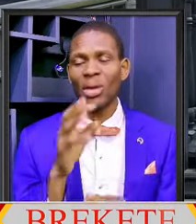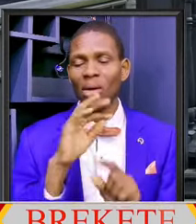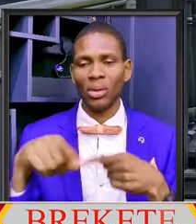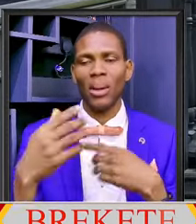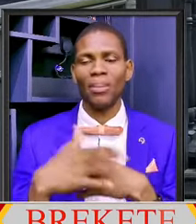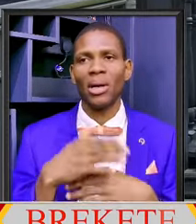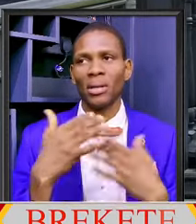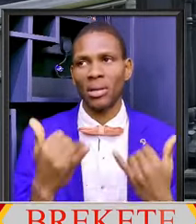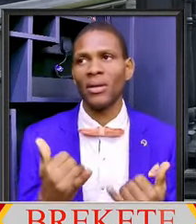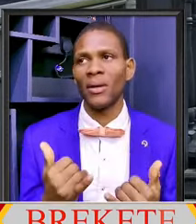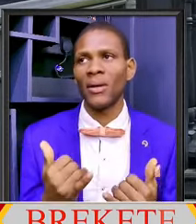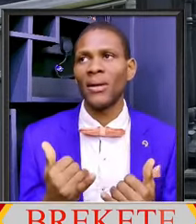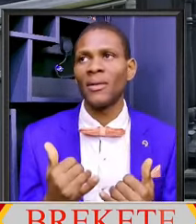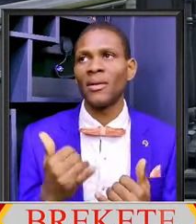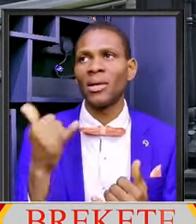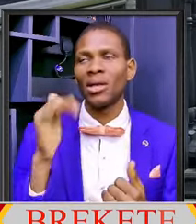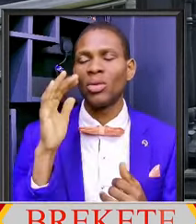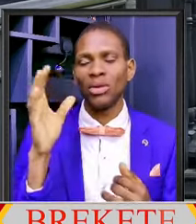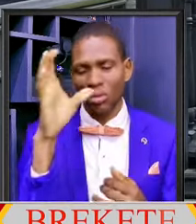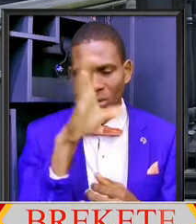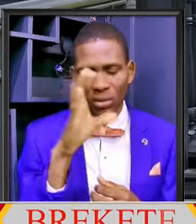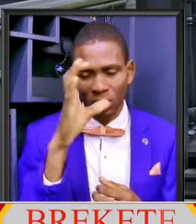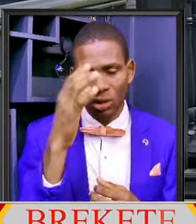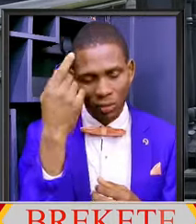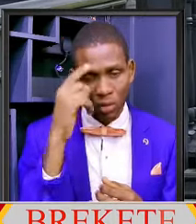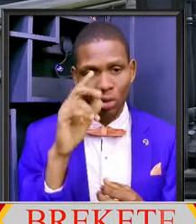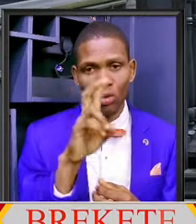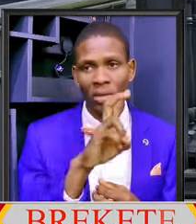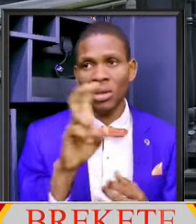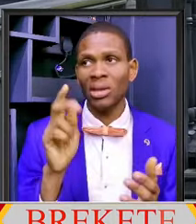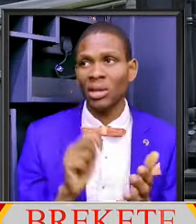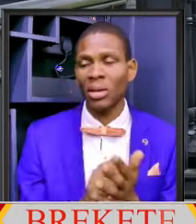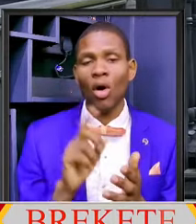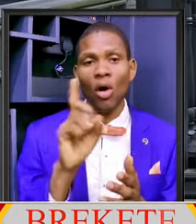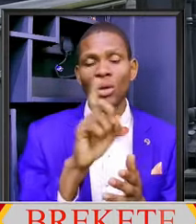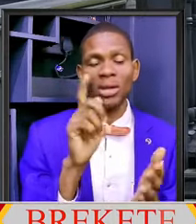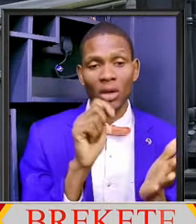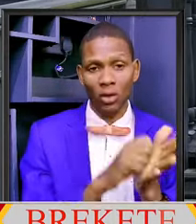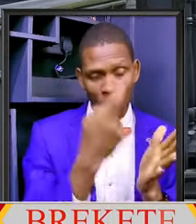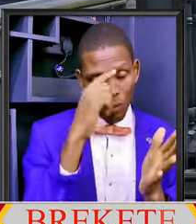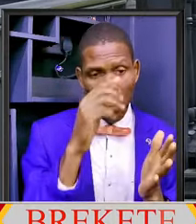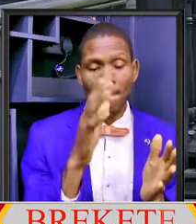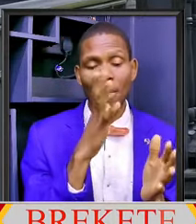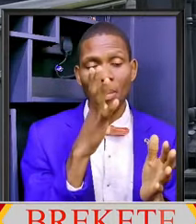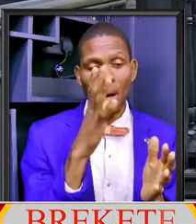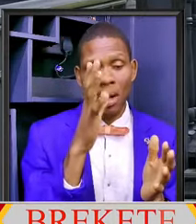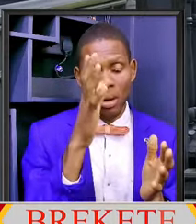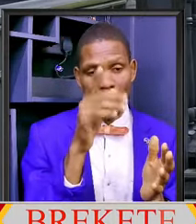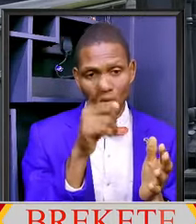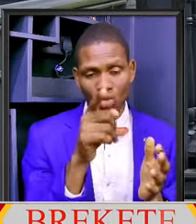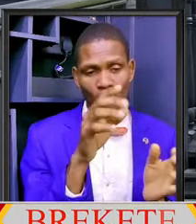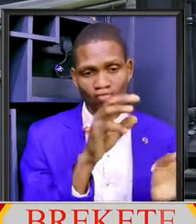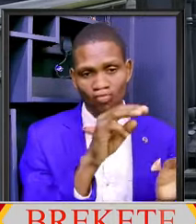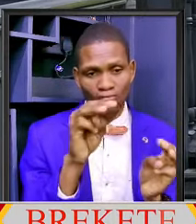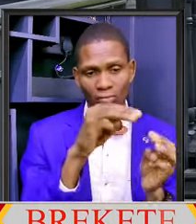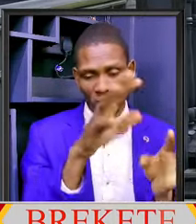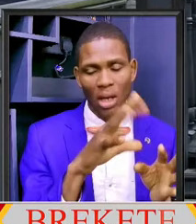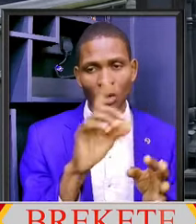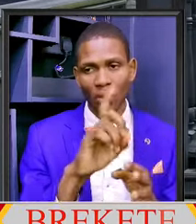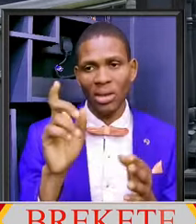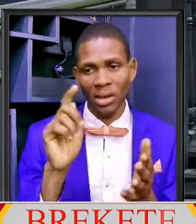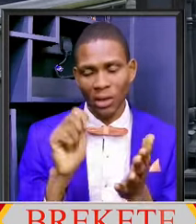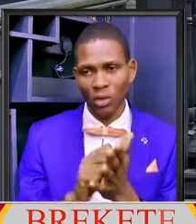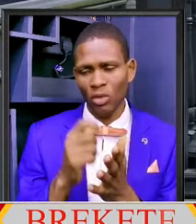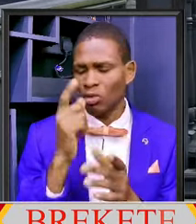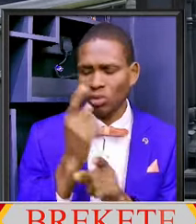back. They go look for 200,000. 100,000 naira for my ma's movement and your transport. The 100,000 naira